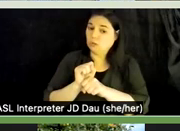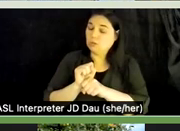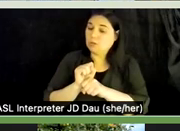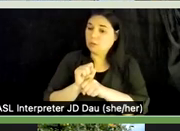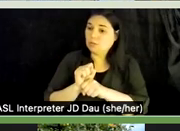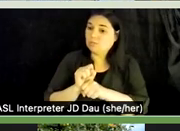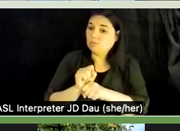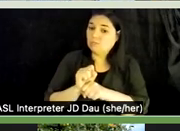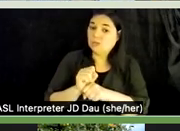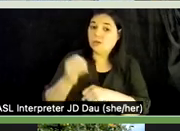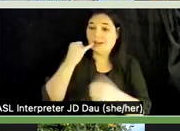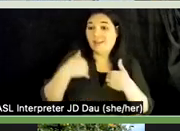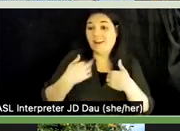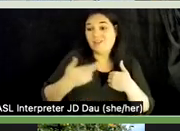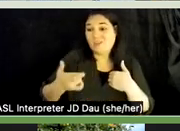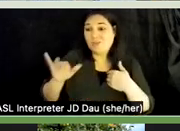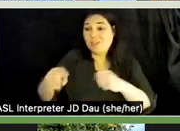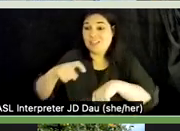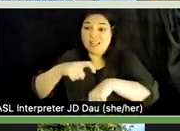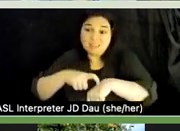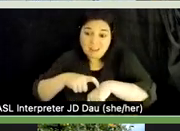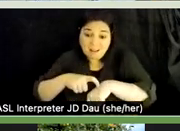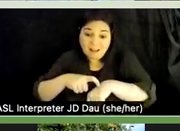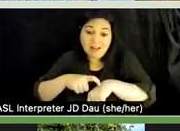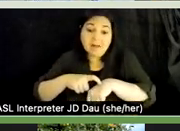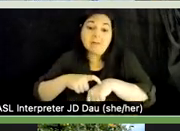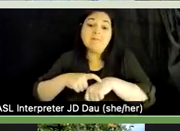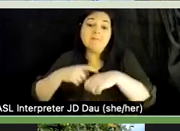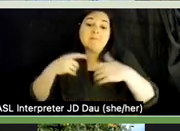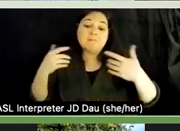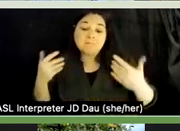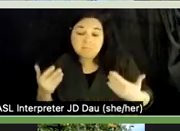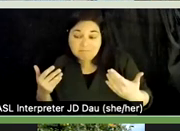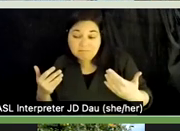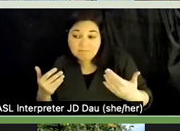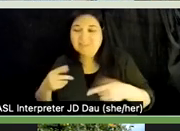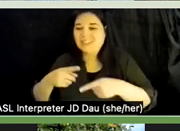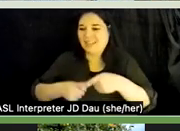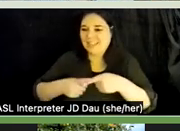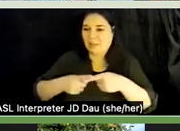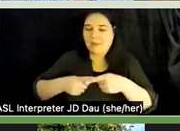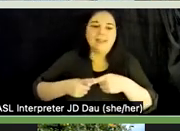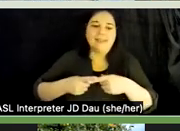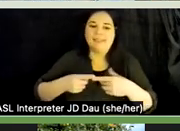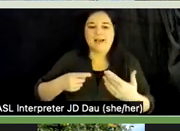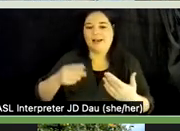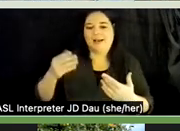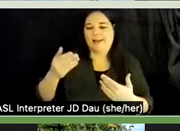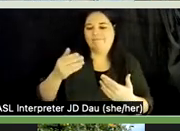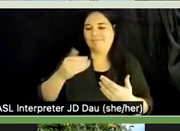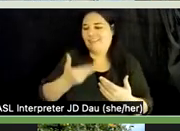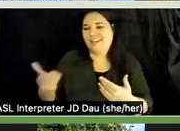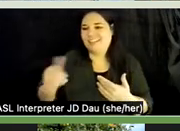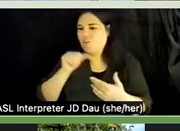have the resources to take on a particular case will depend on, factors unrelated to the merits of